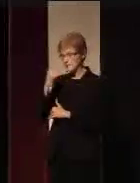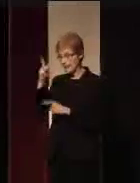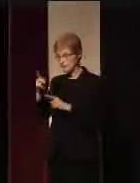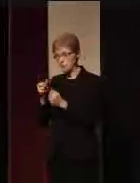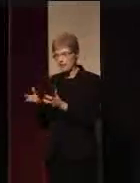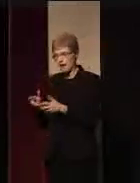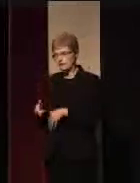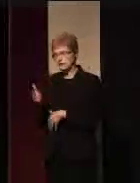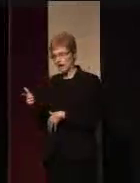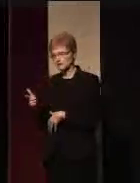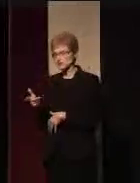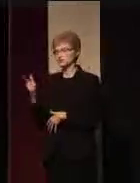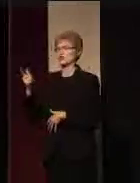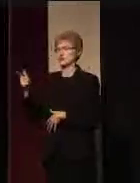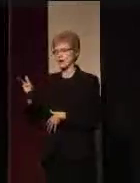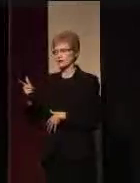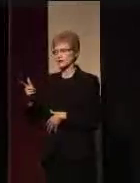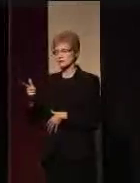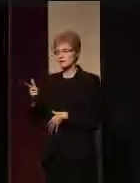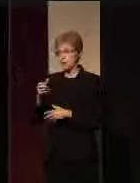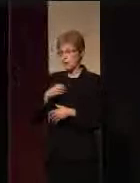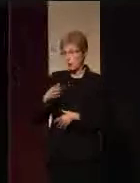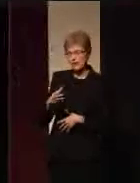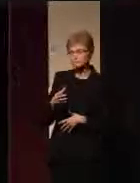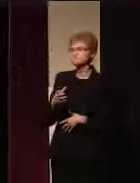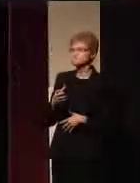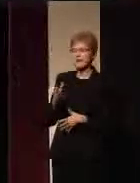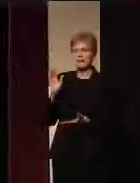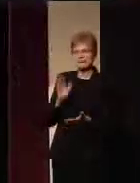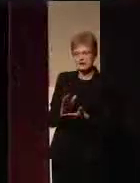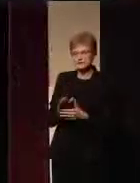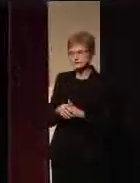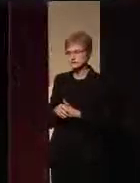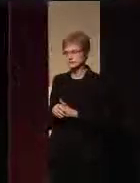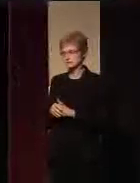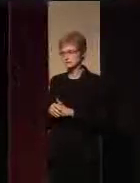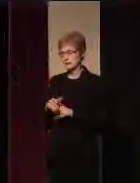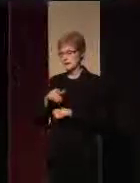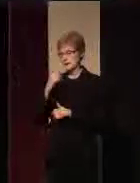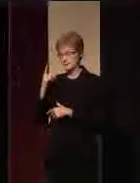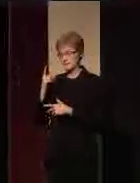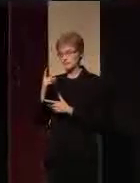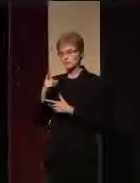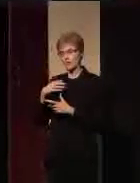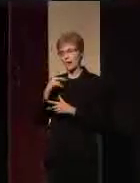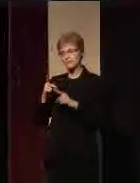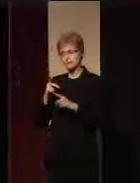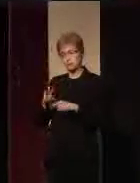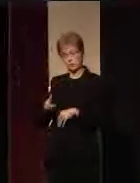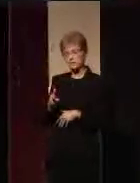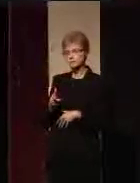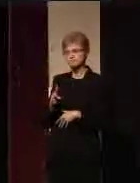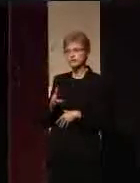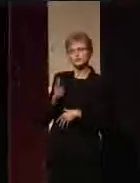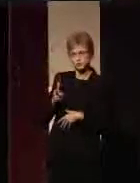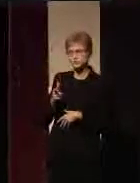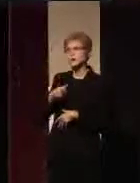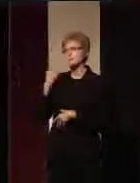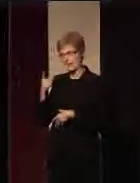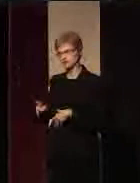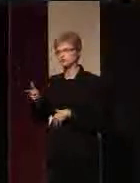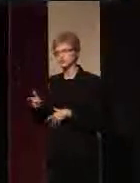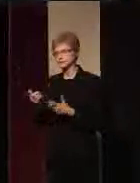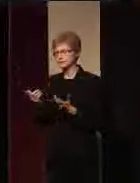unarmed whites, and they failed to shoot more whites than blacks who were holding weapons. Recounting the results of four separate